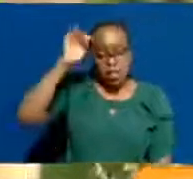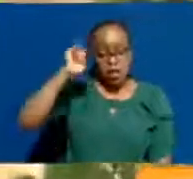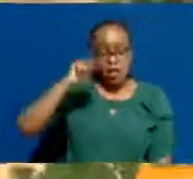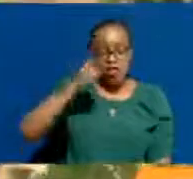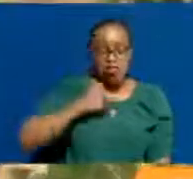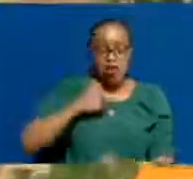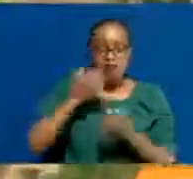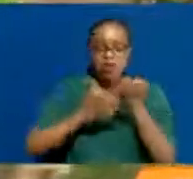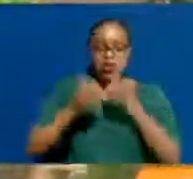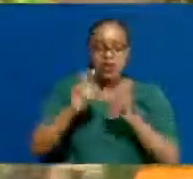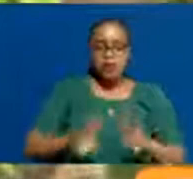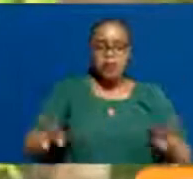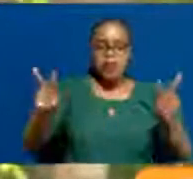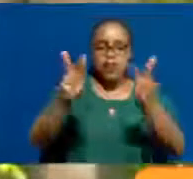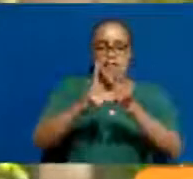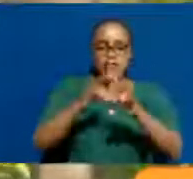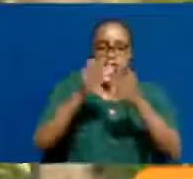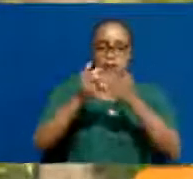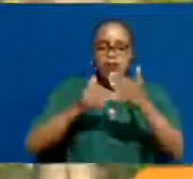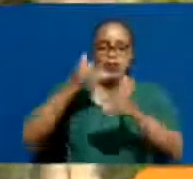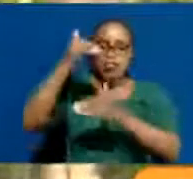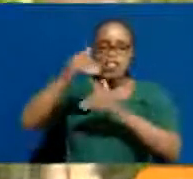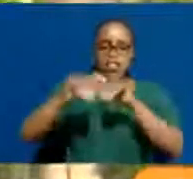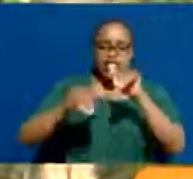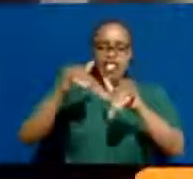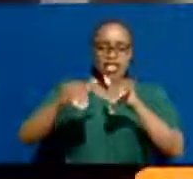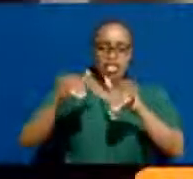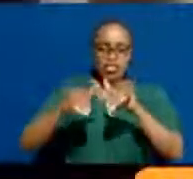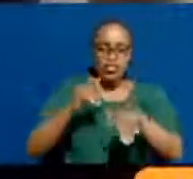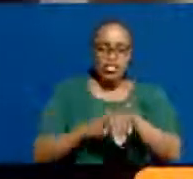economic value to them before the next election cycle. Seth.